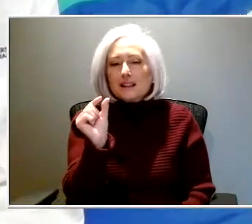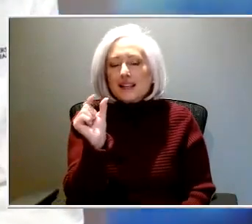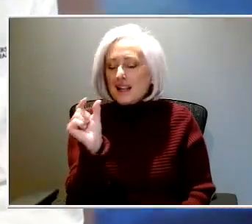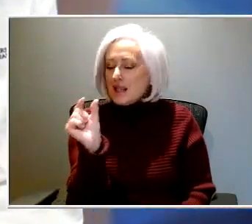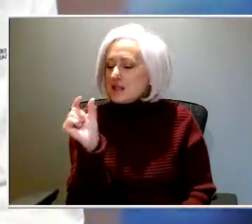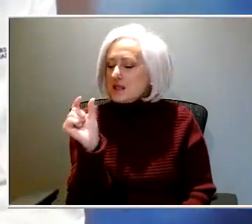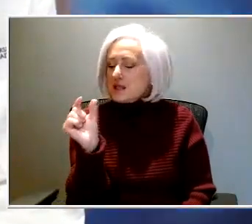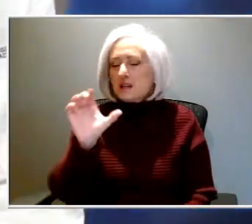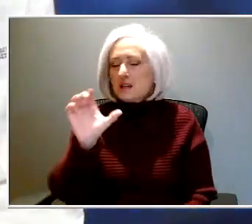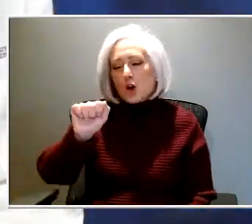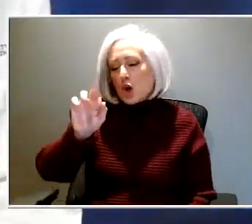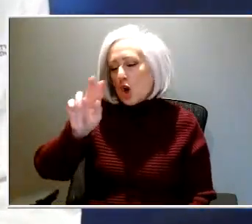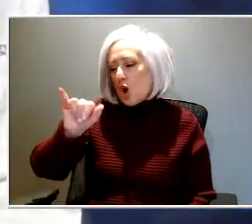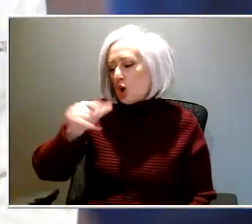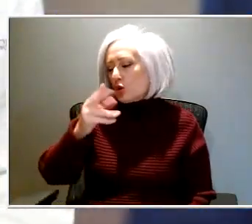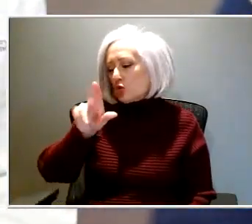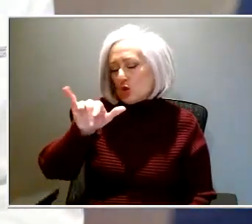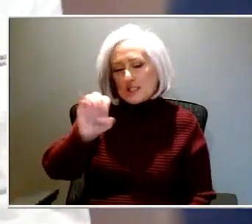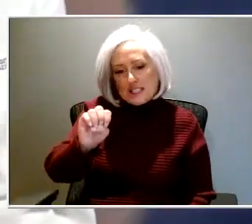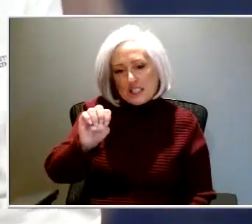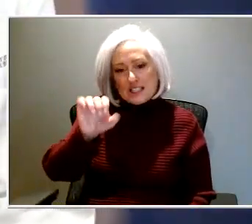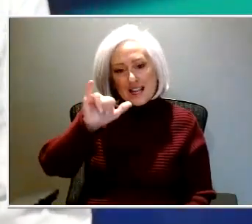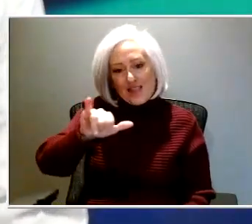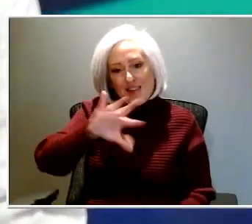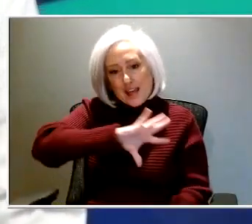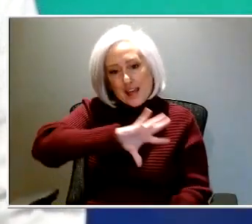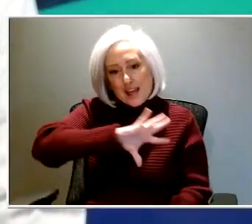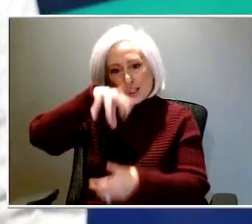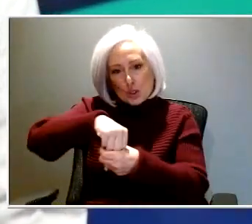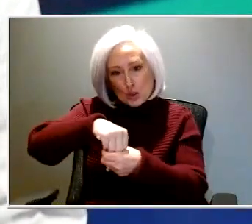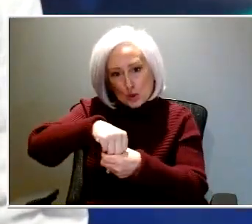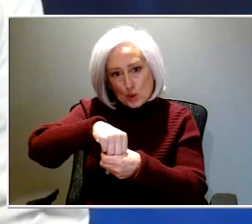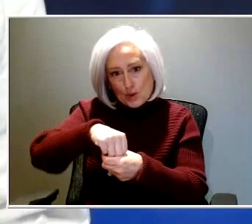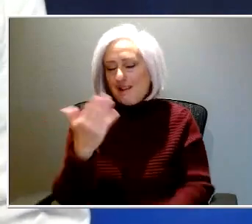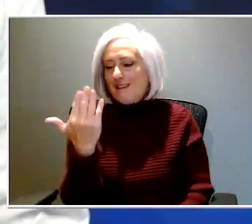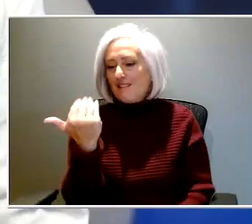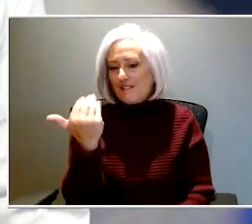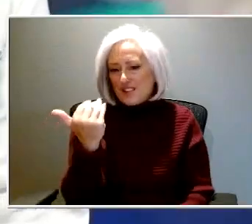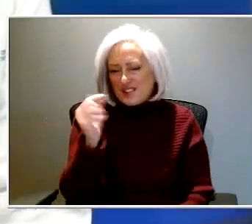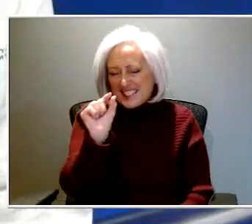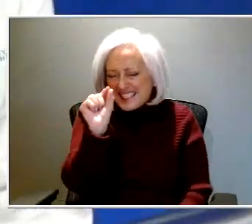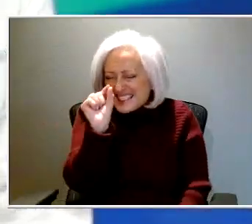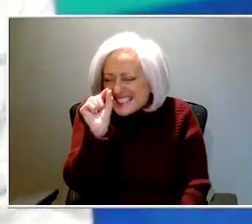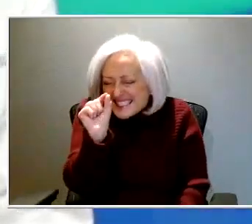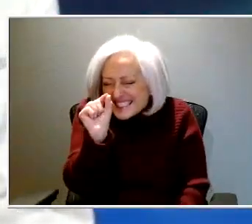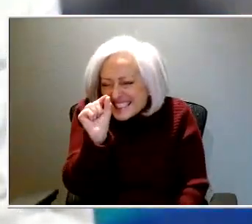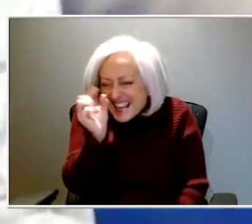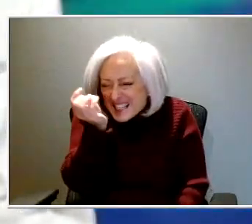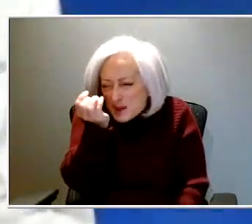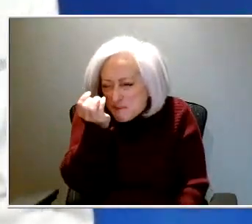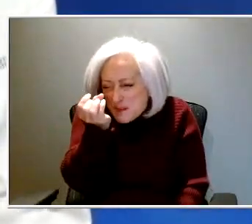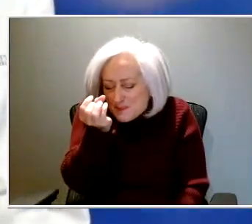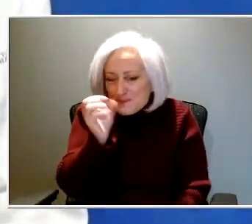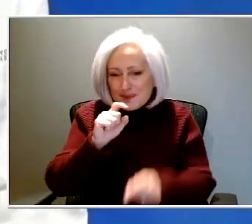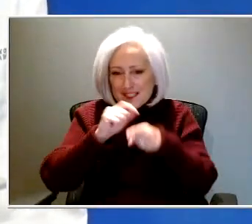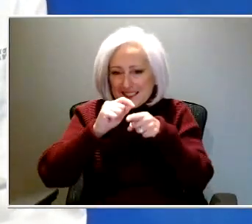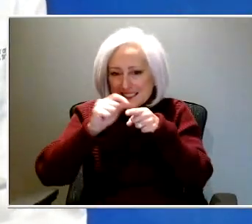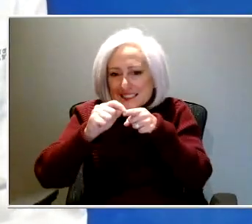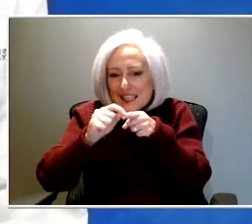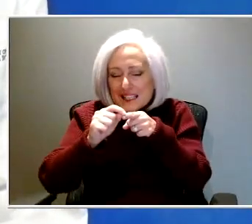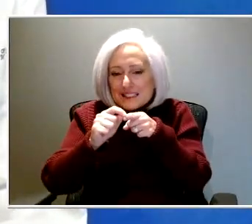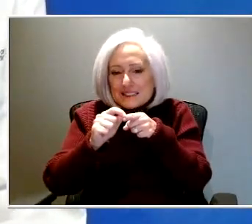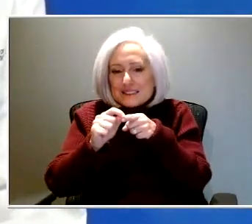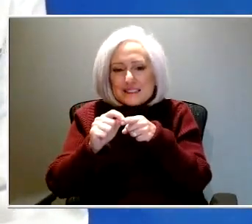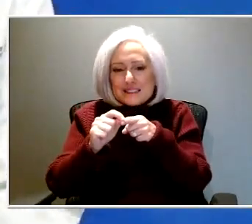cartridges, and each cartridge contains about 15 tiny little seeds. They're probably the size of